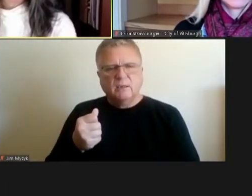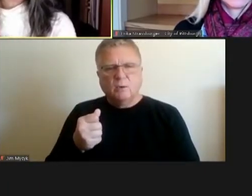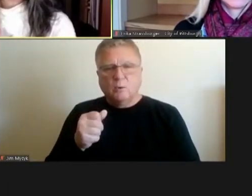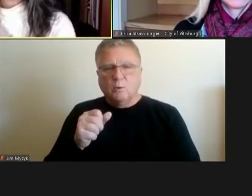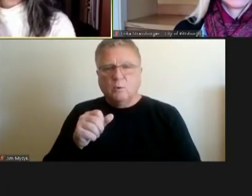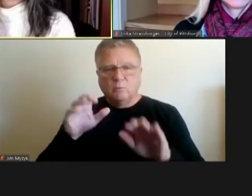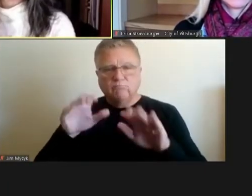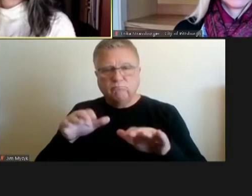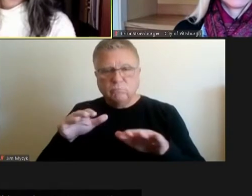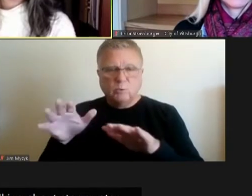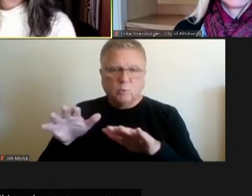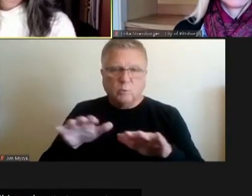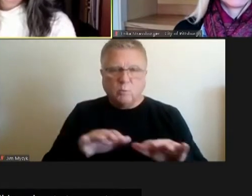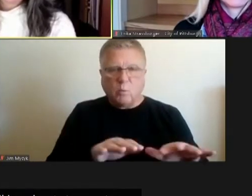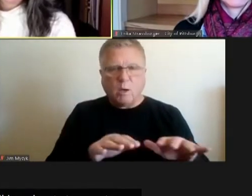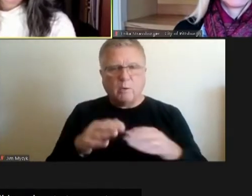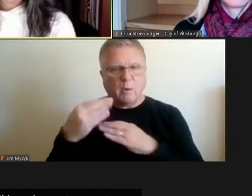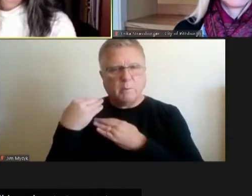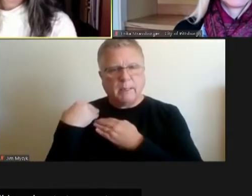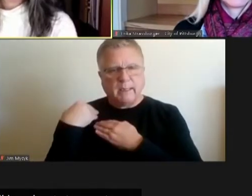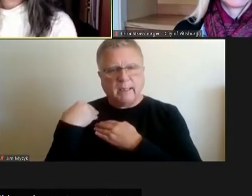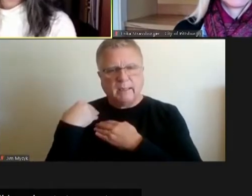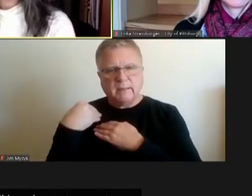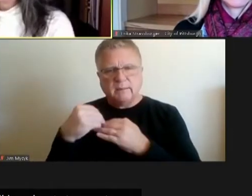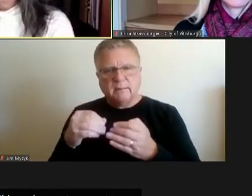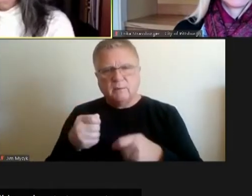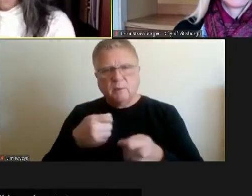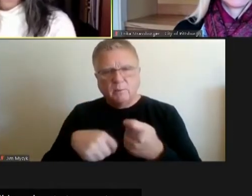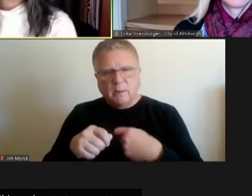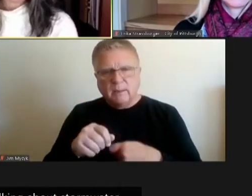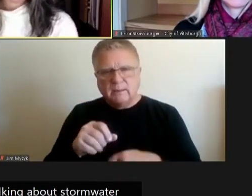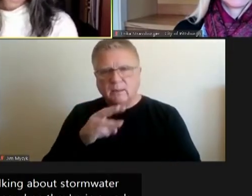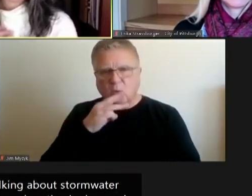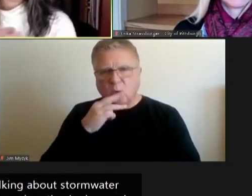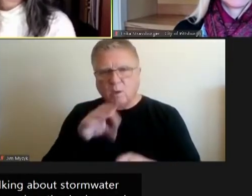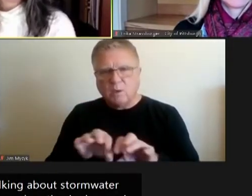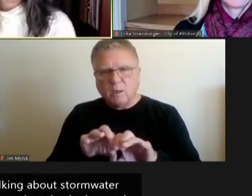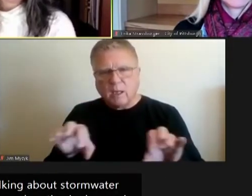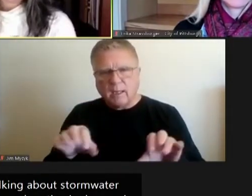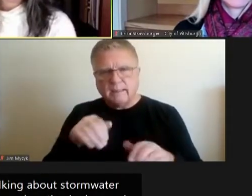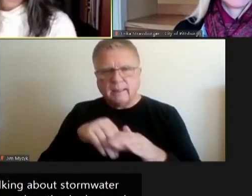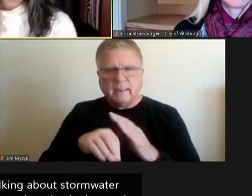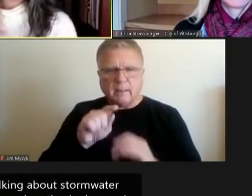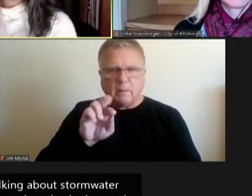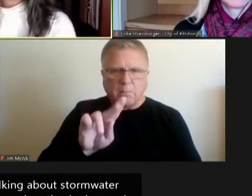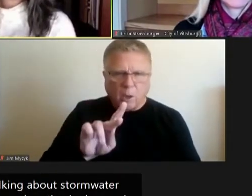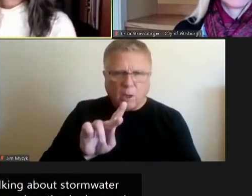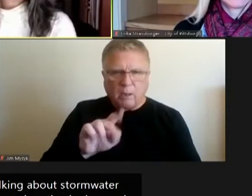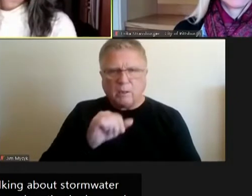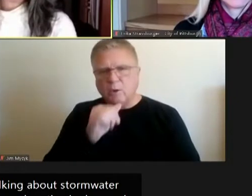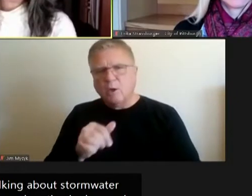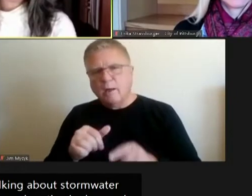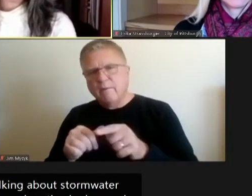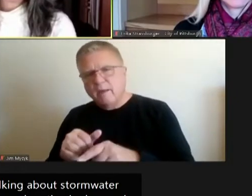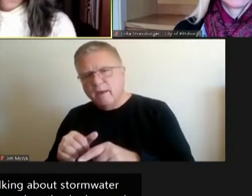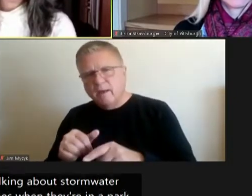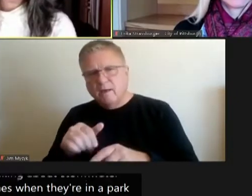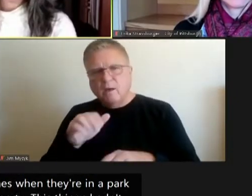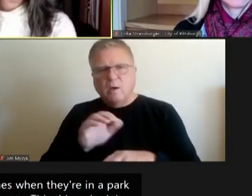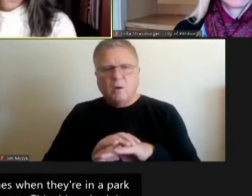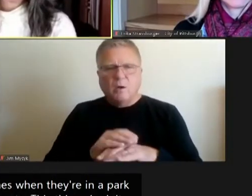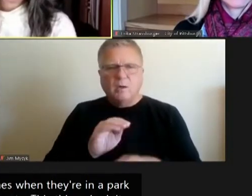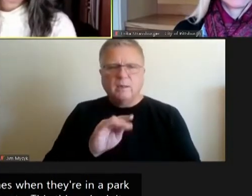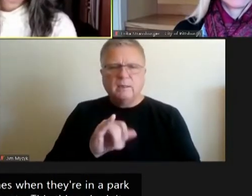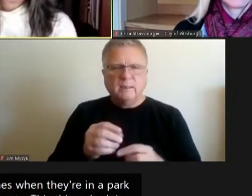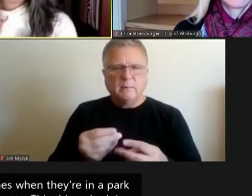stormwater obligations, replacing water lines when they're in a park or not in a park or on city property, those things hadn't been spelled out as